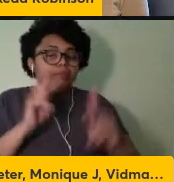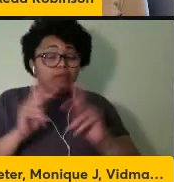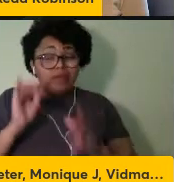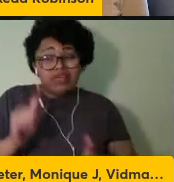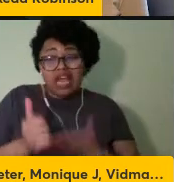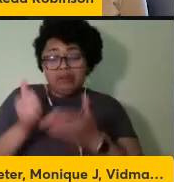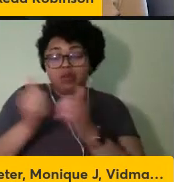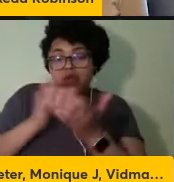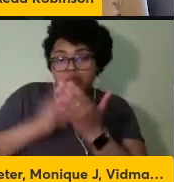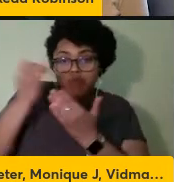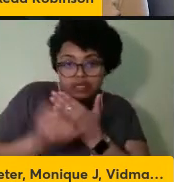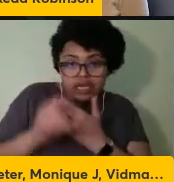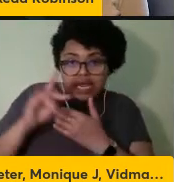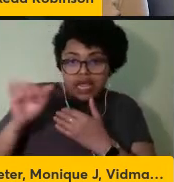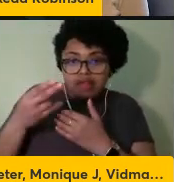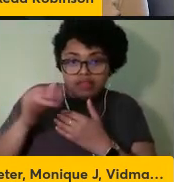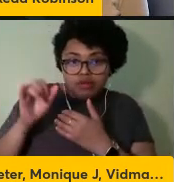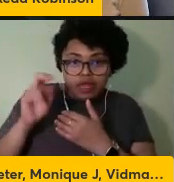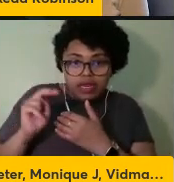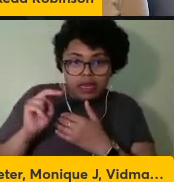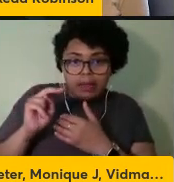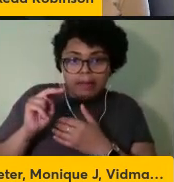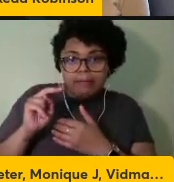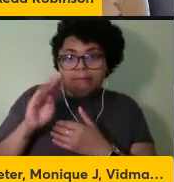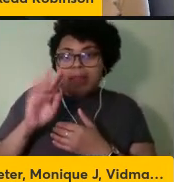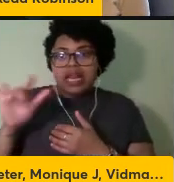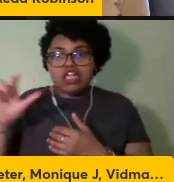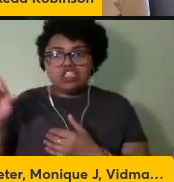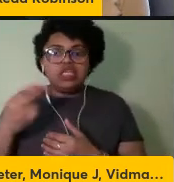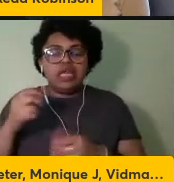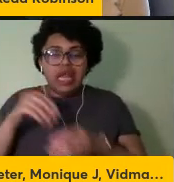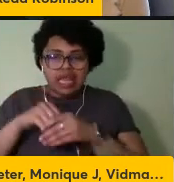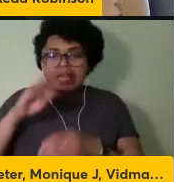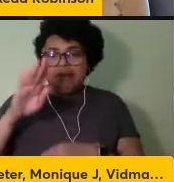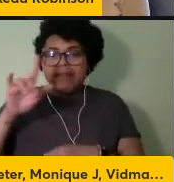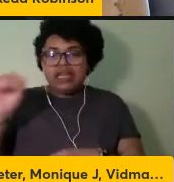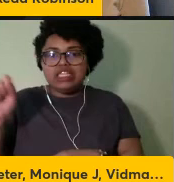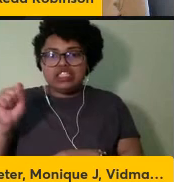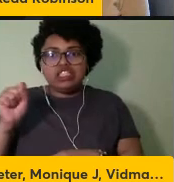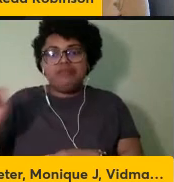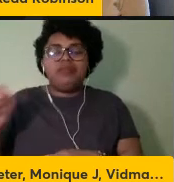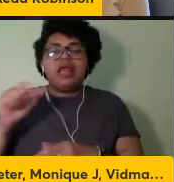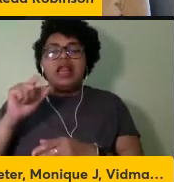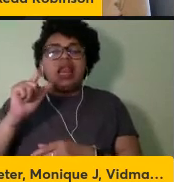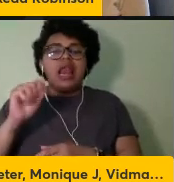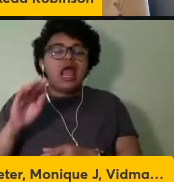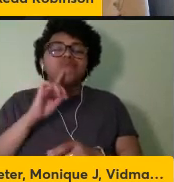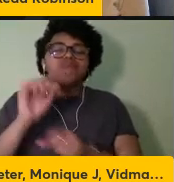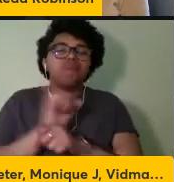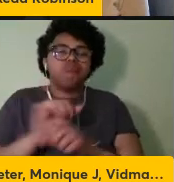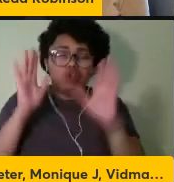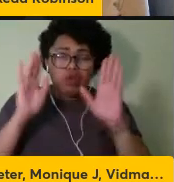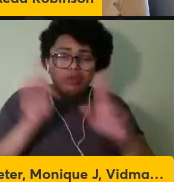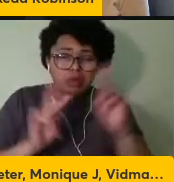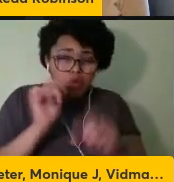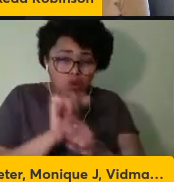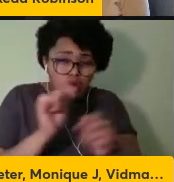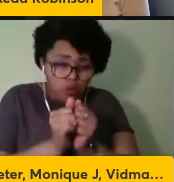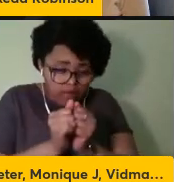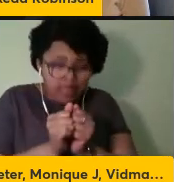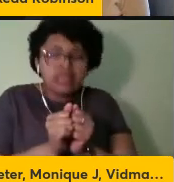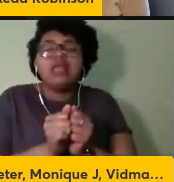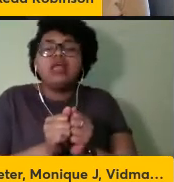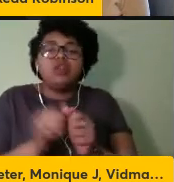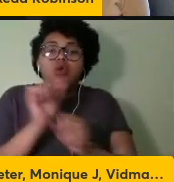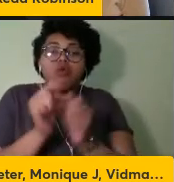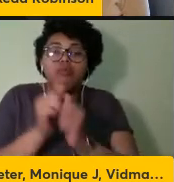project. Catherine Blish and everyone in the Blish Lab has been just a really incredible group to work with, and Castanedo, that's going to be working with me on this project.